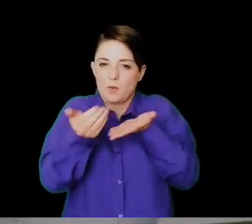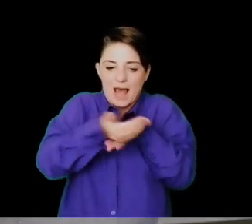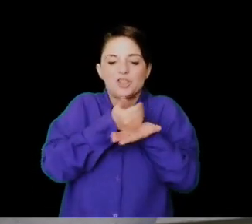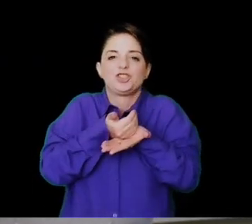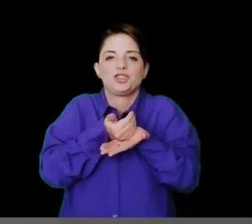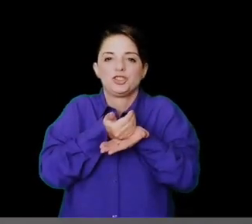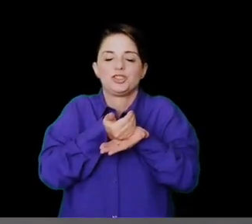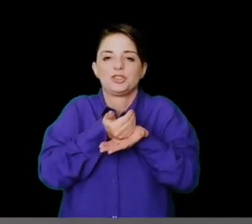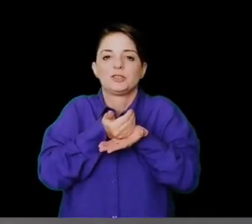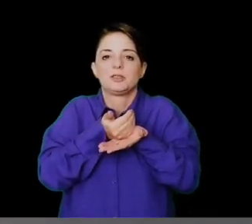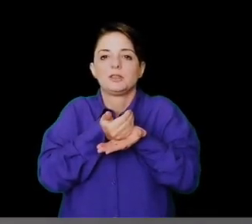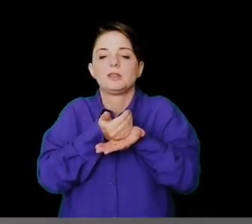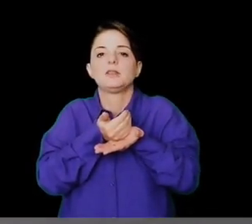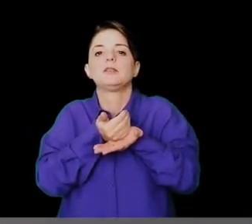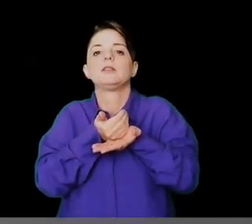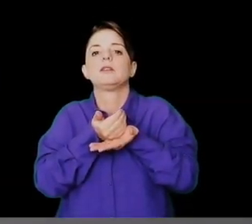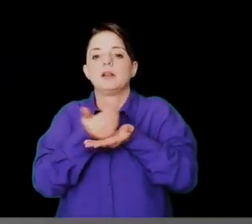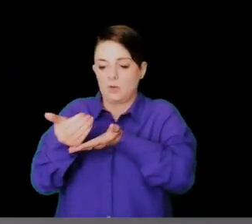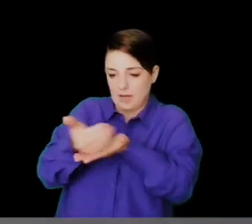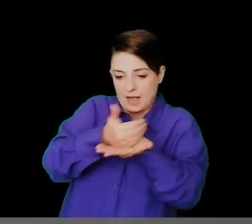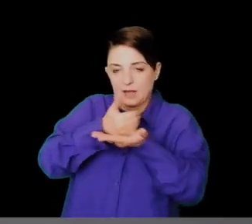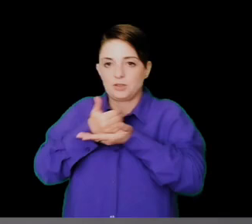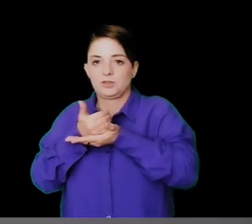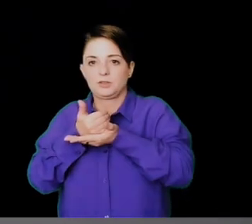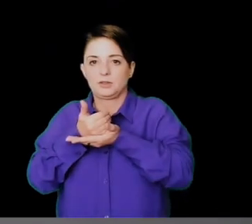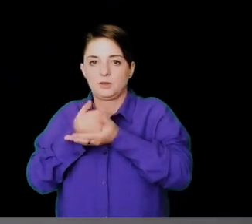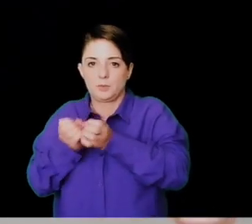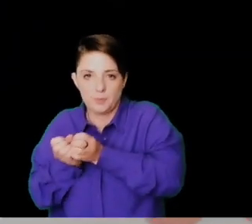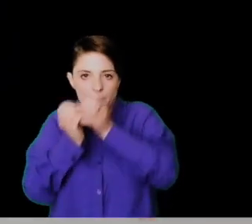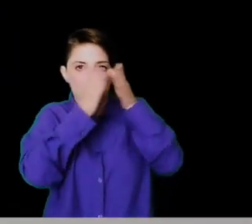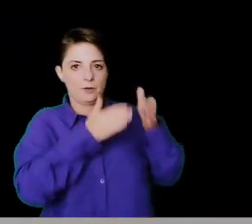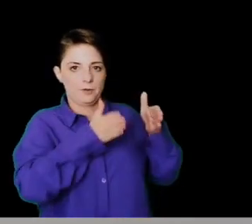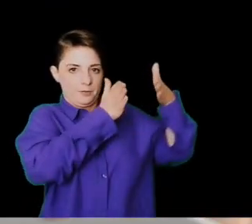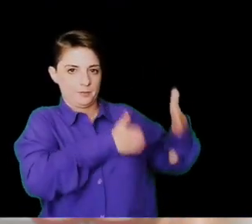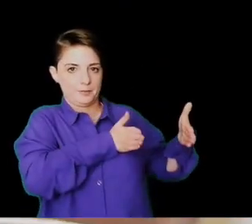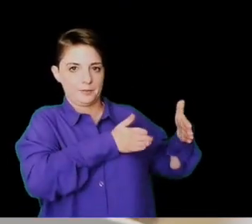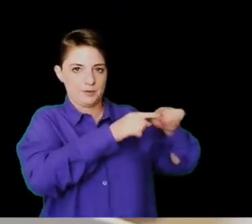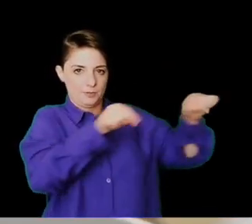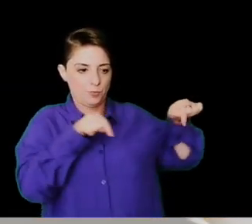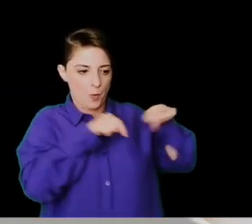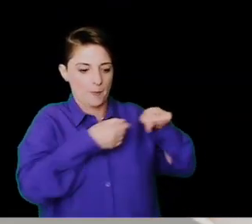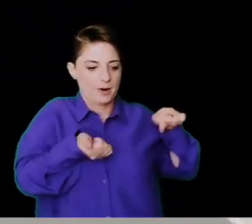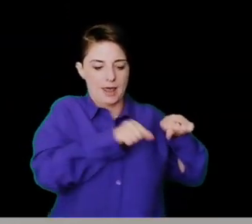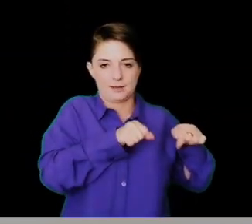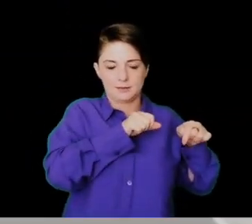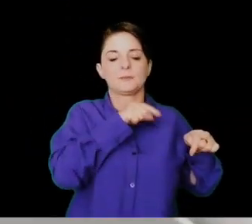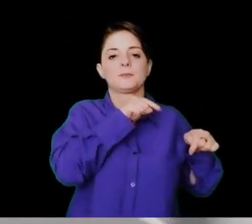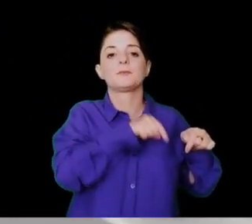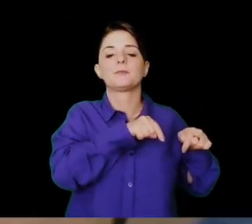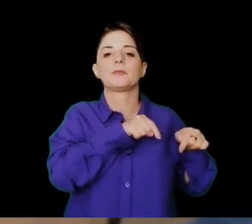them through these sieves. When they spawn, we take them and we move them to the larval room, the next room.